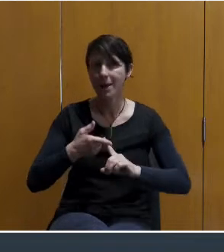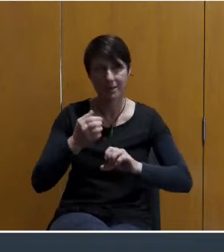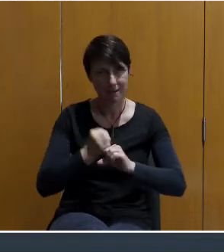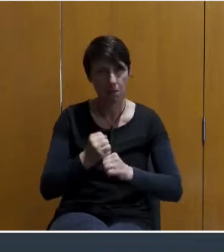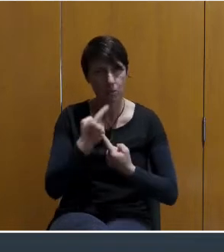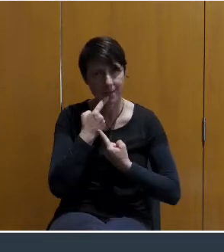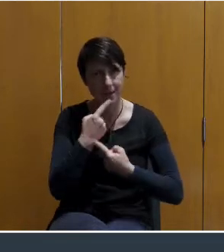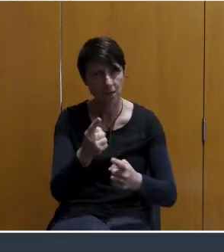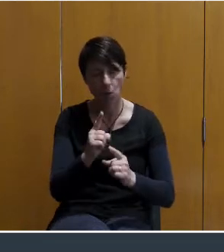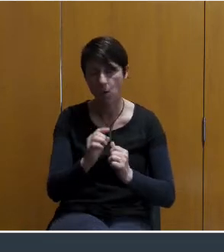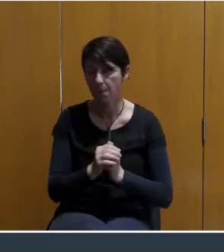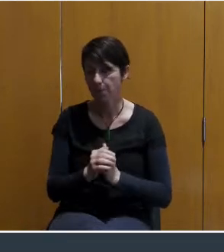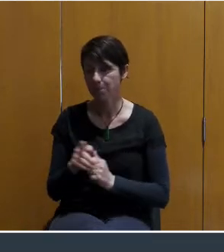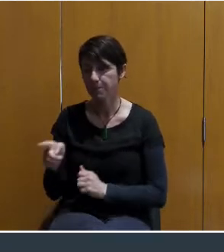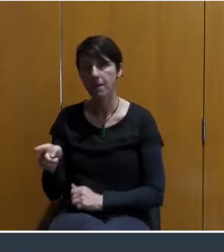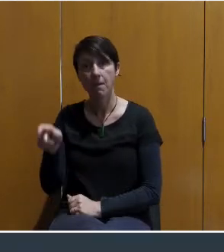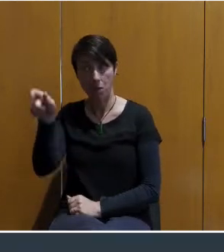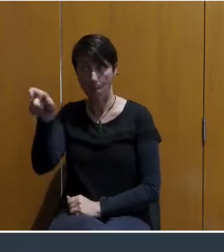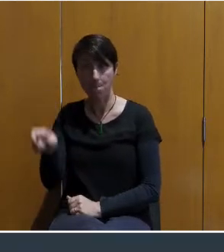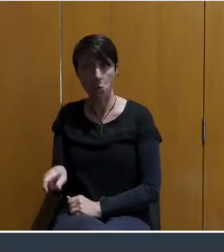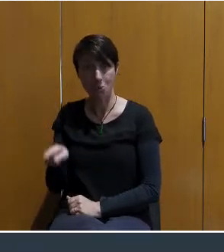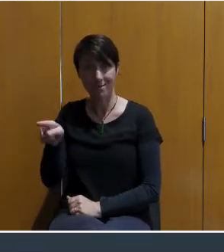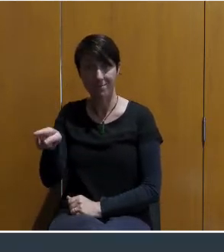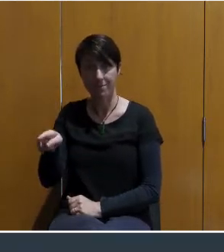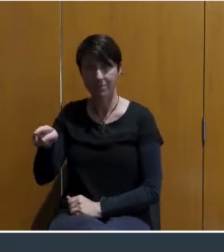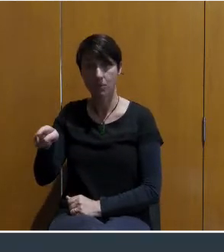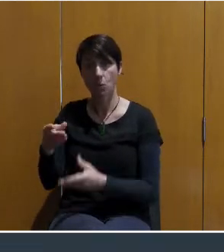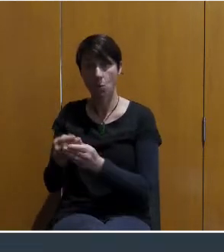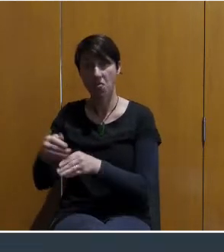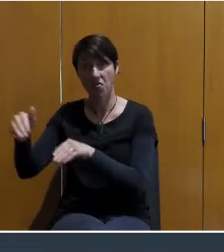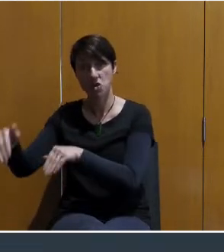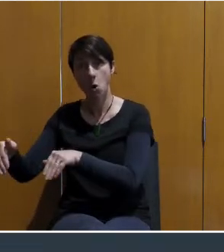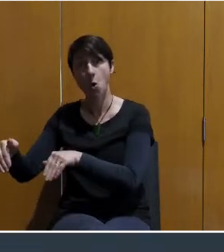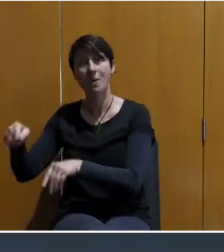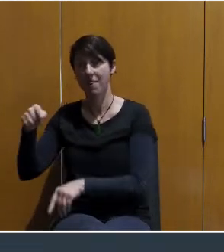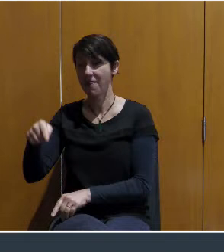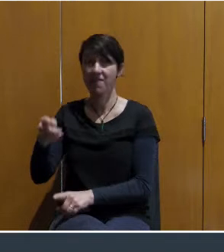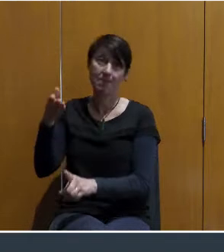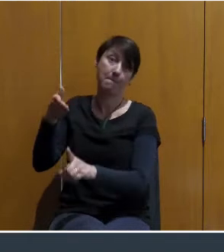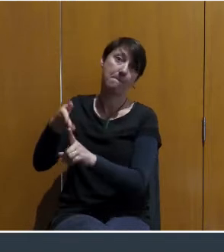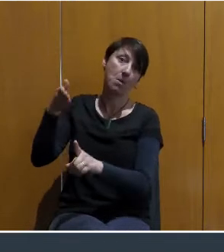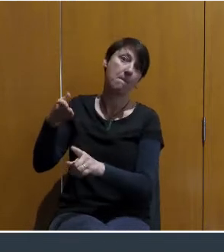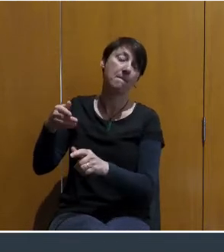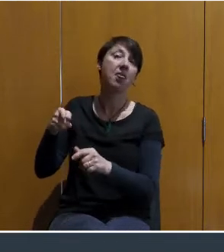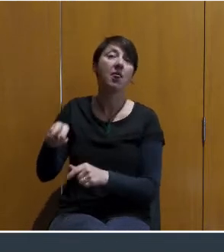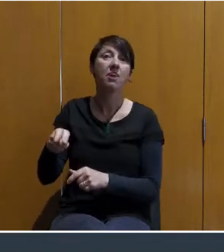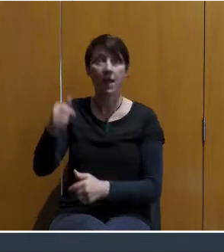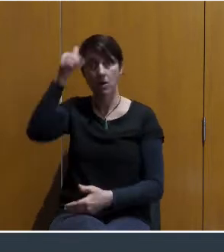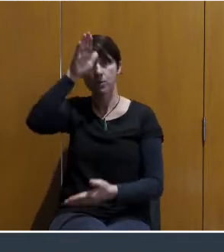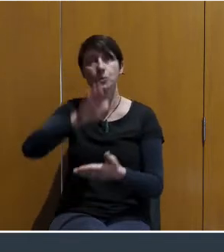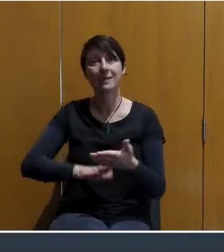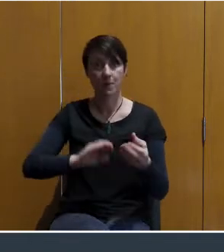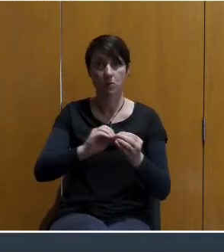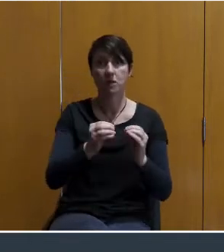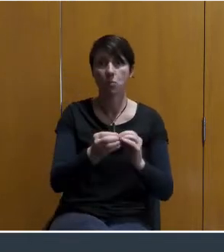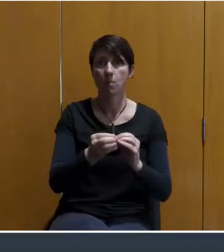got to experience the problem. There was no, with a kid, it was different because